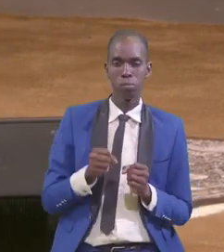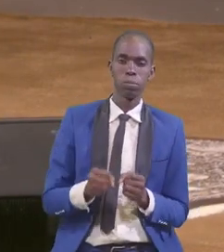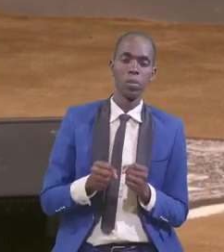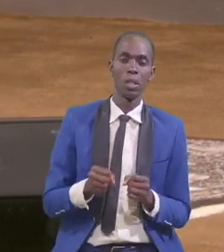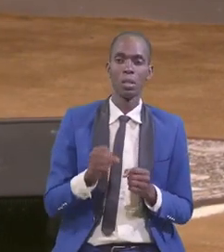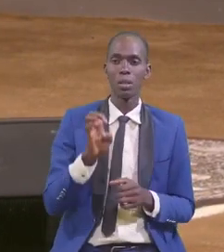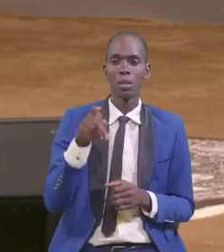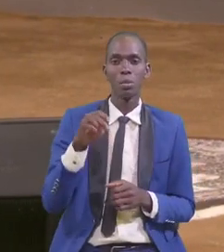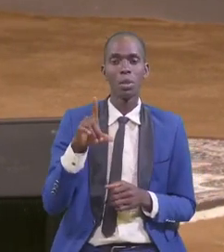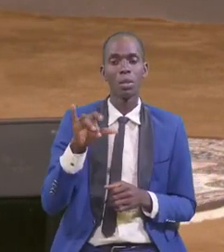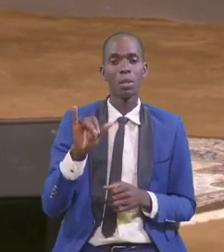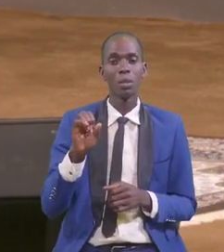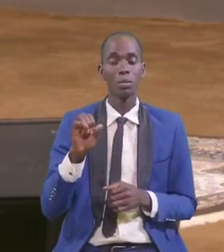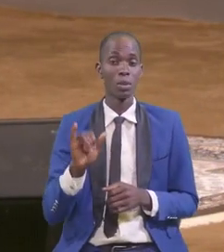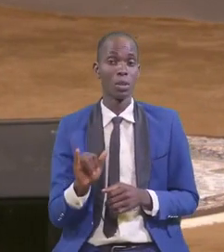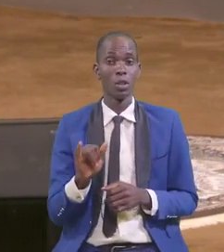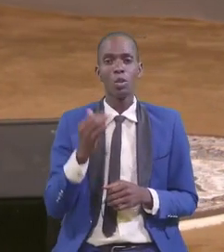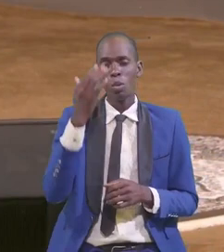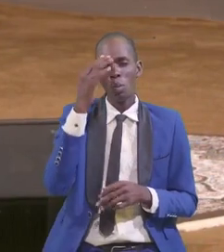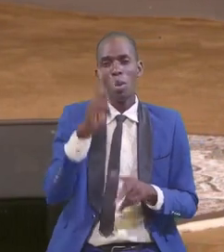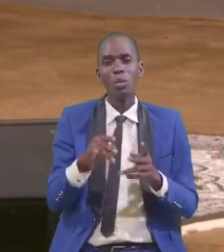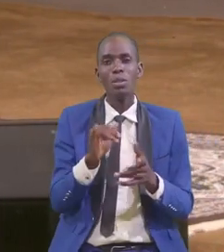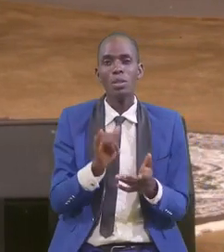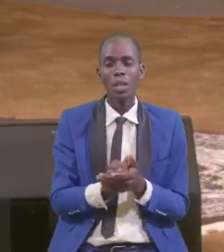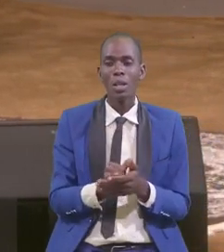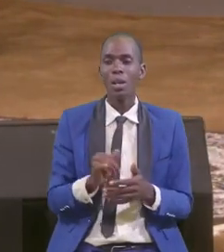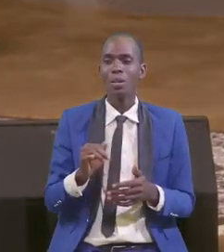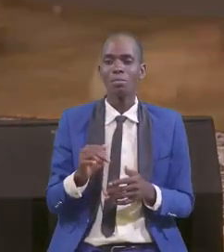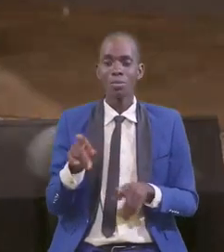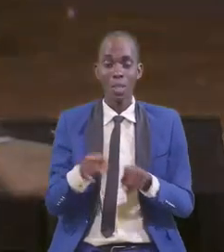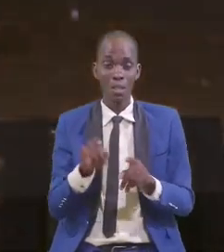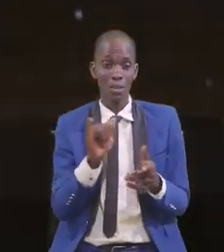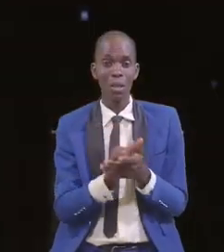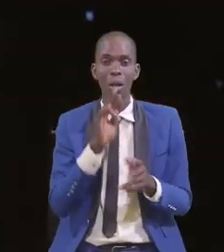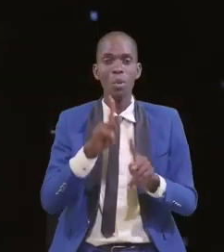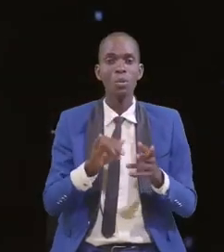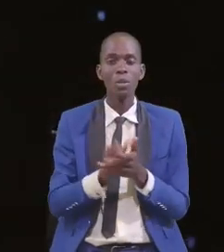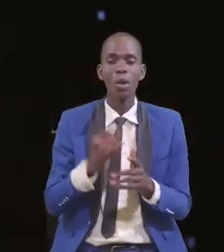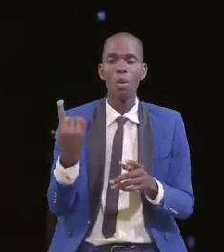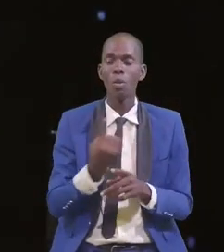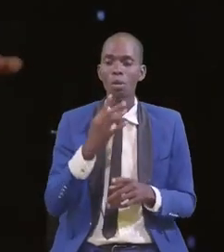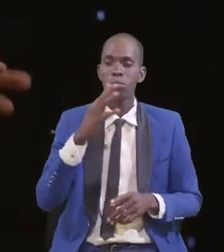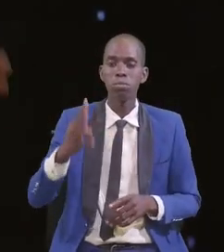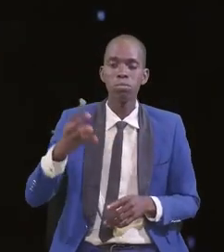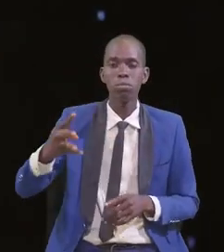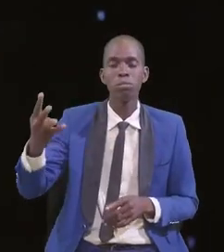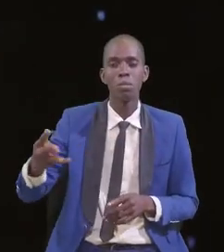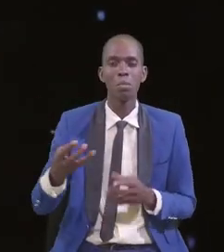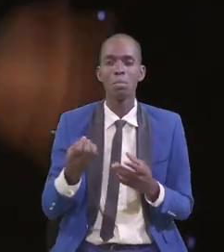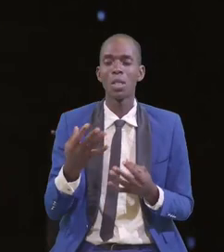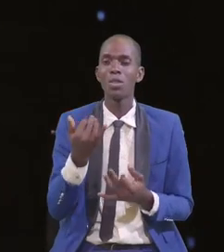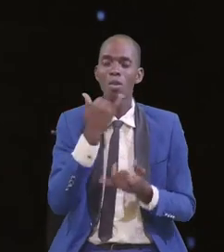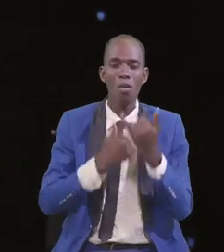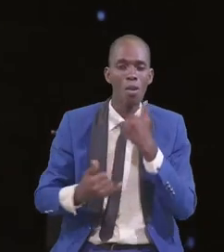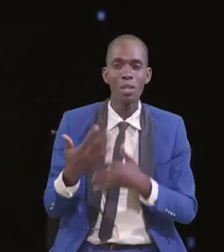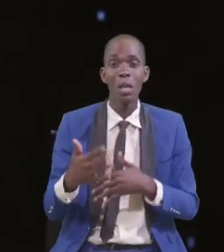religious, satanic epilepsy, those are the people that foam out, foam out, foam out. And then after they, you know,